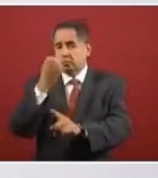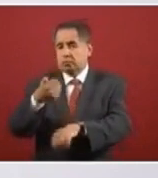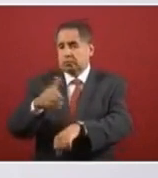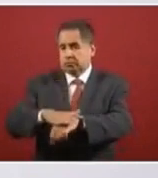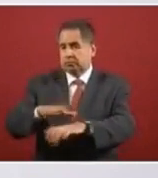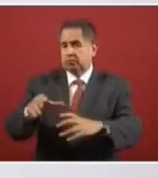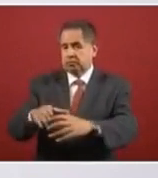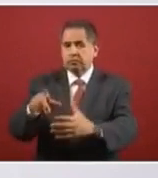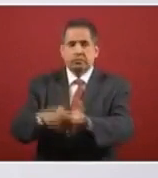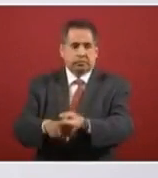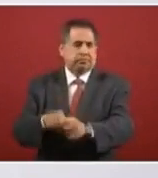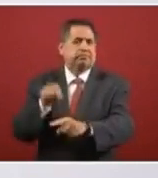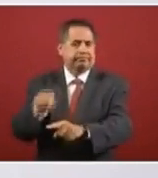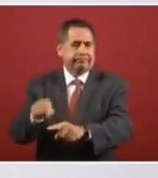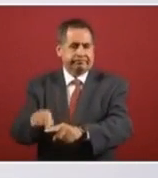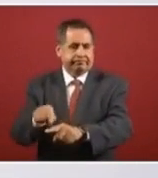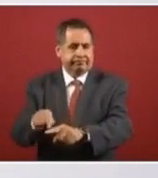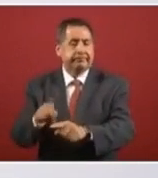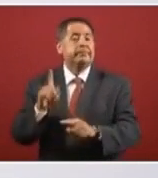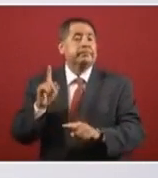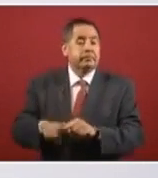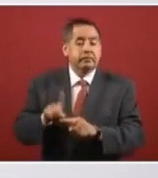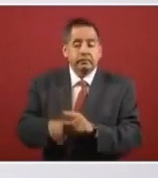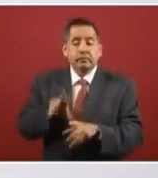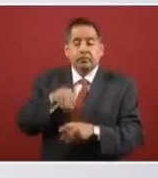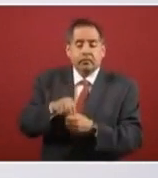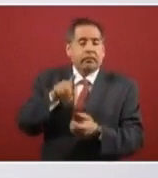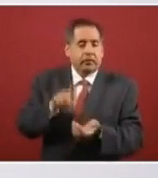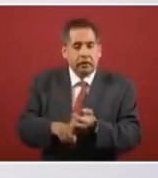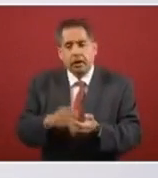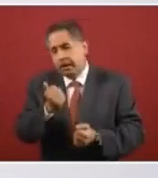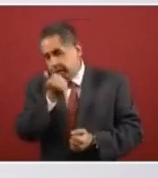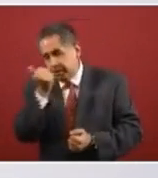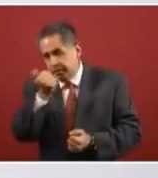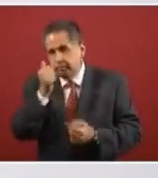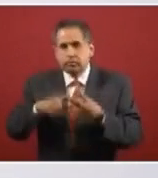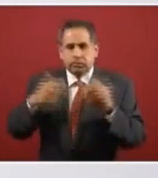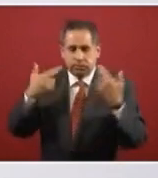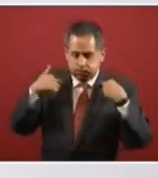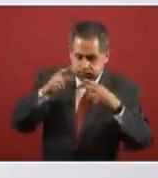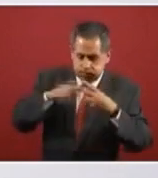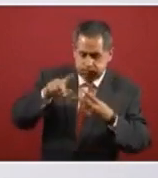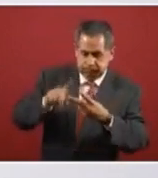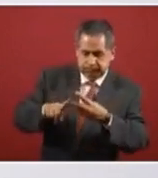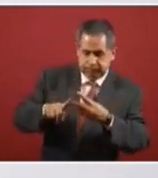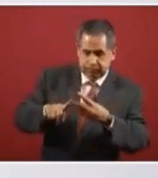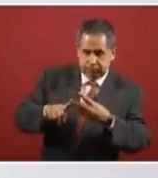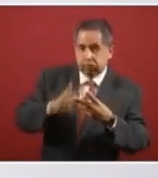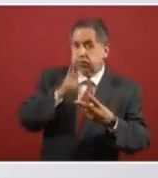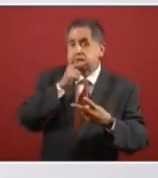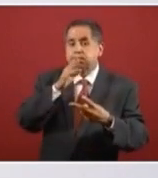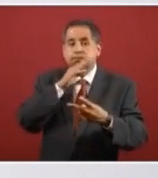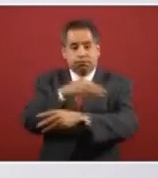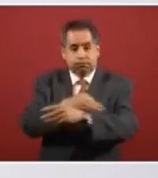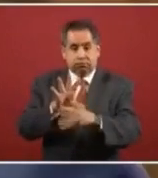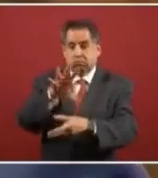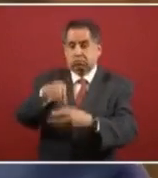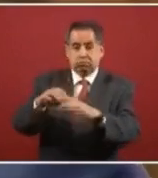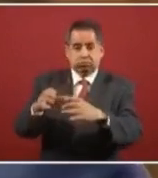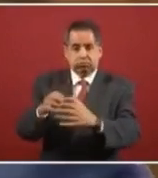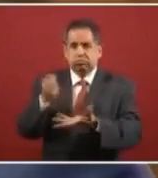of private public people that are actually working